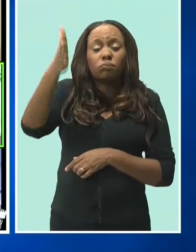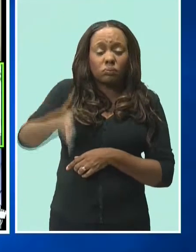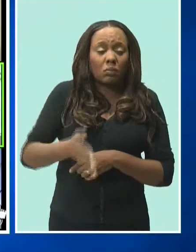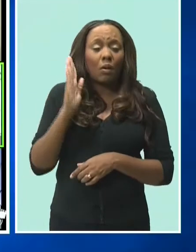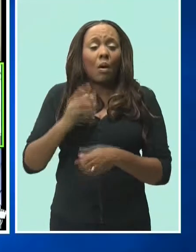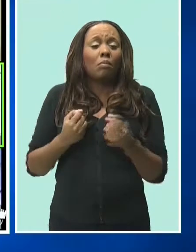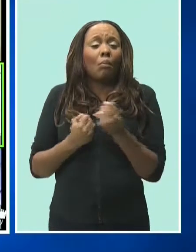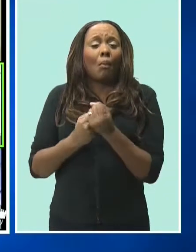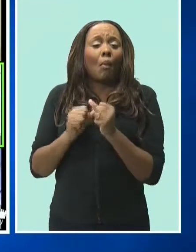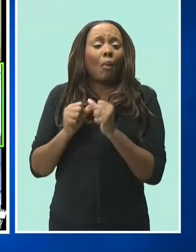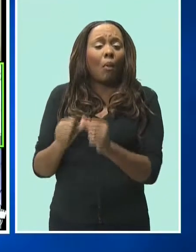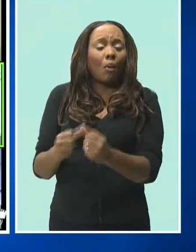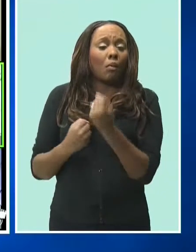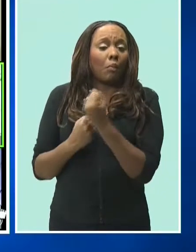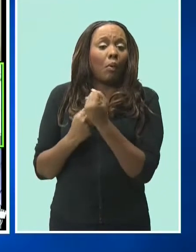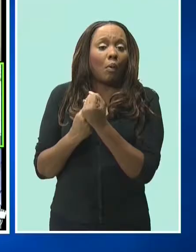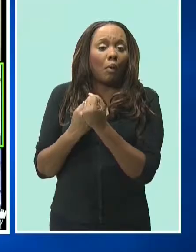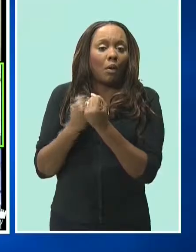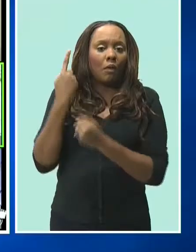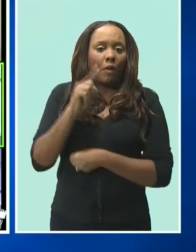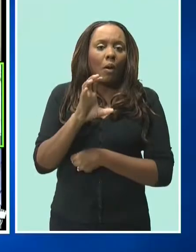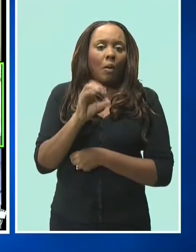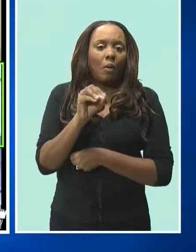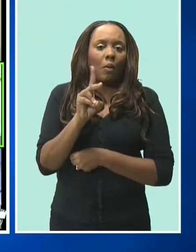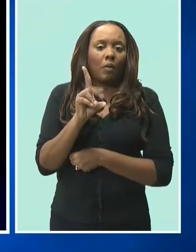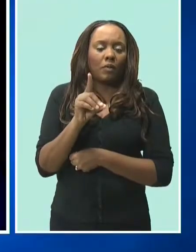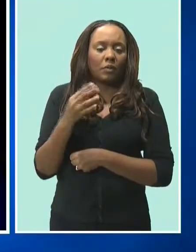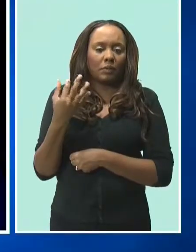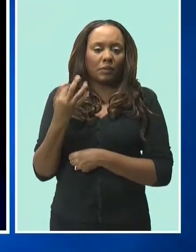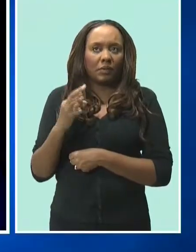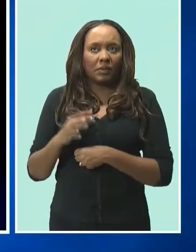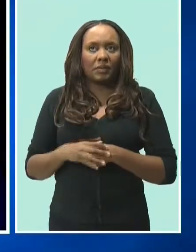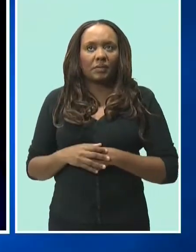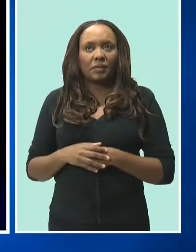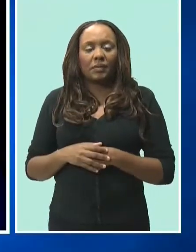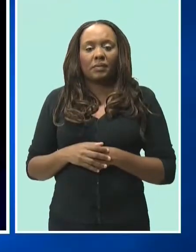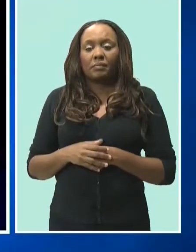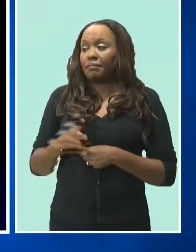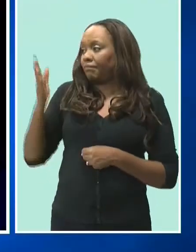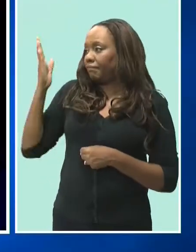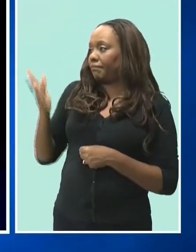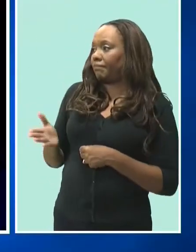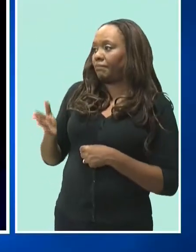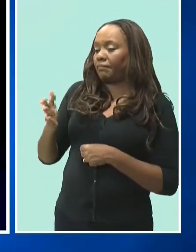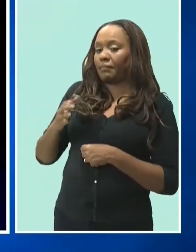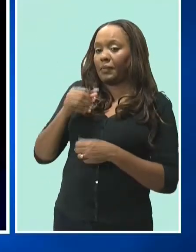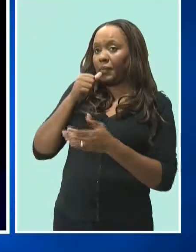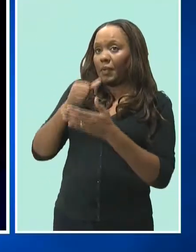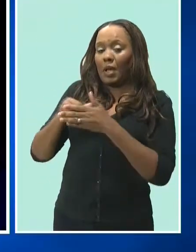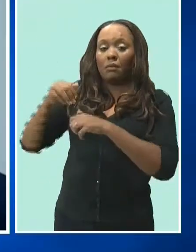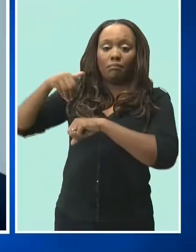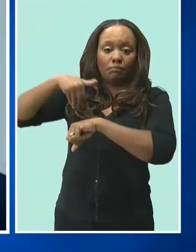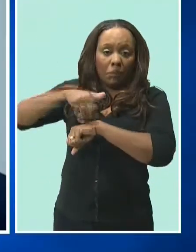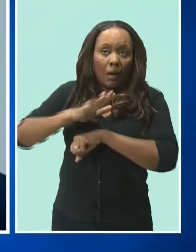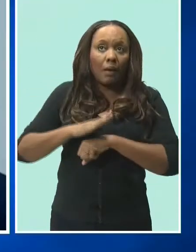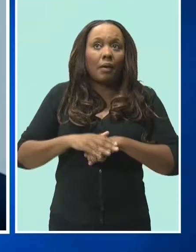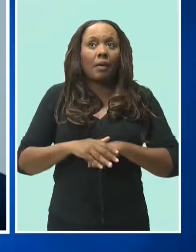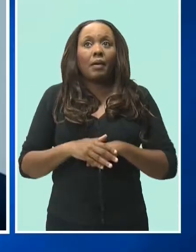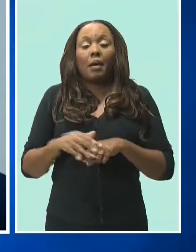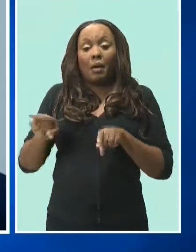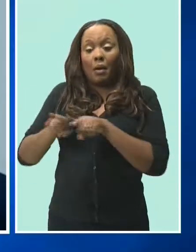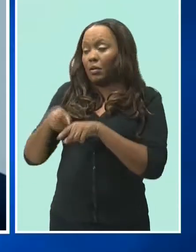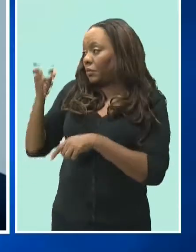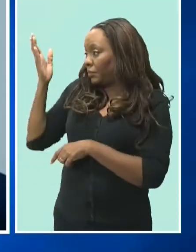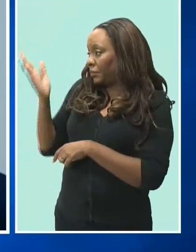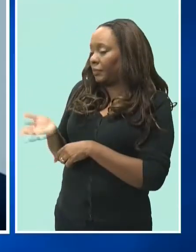COVID-19 pandemic. The commitment was expressed through a letter jointly signed by U.S. Secretary of State Mike Pompeo and Secretary of the